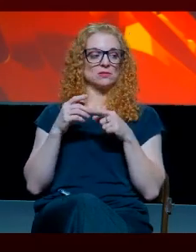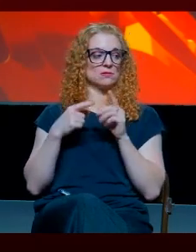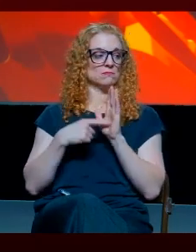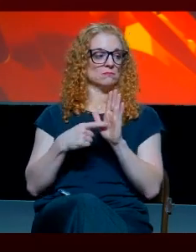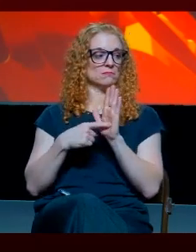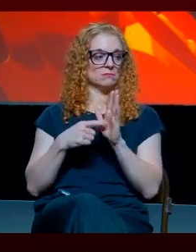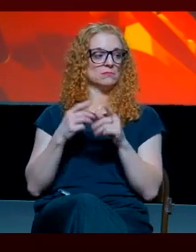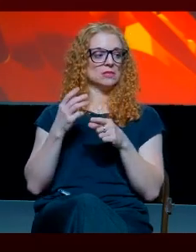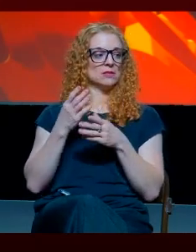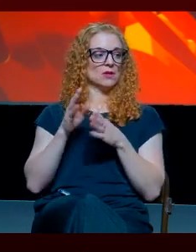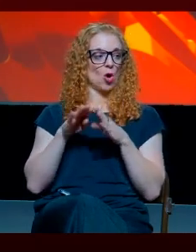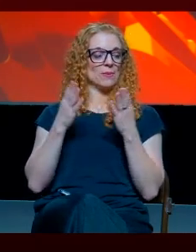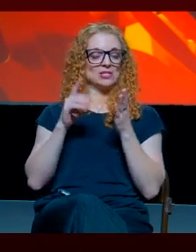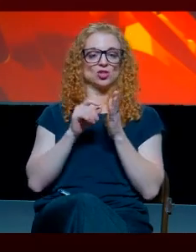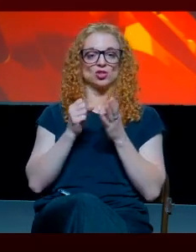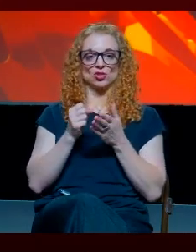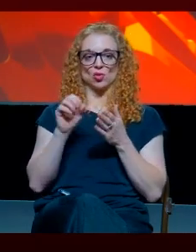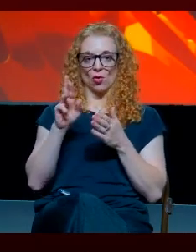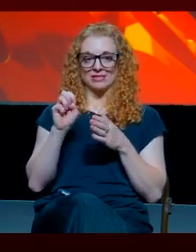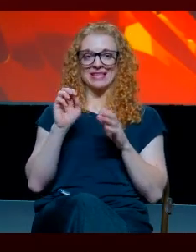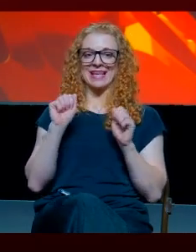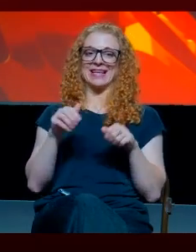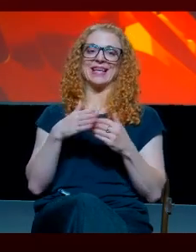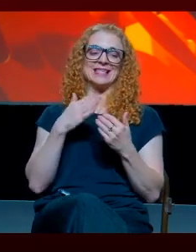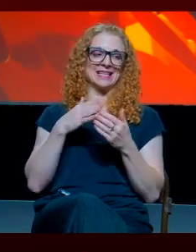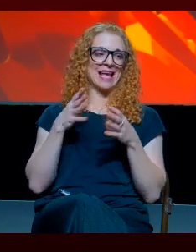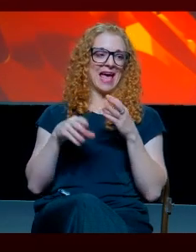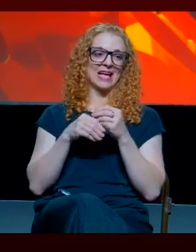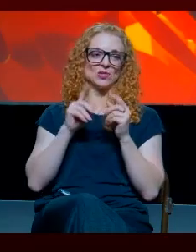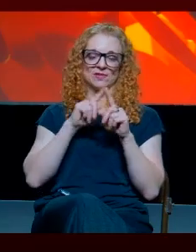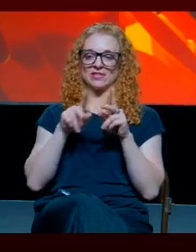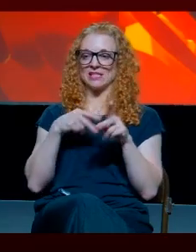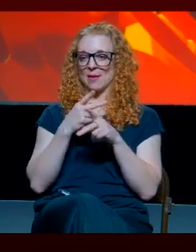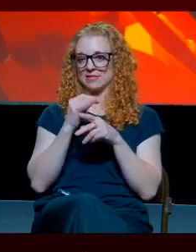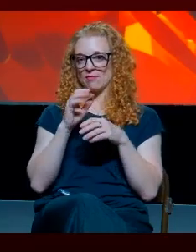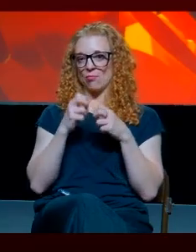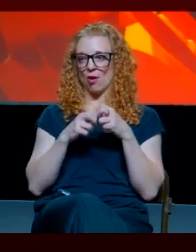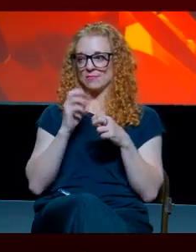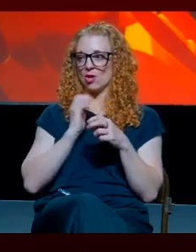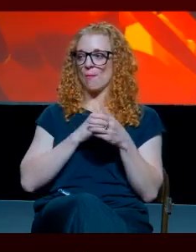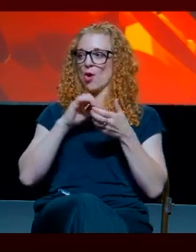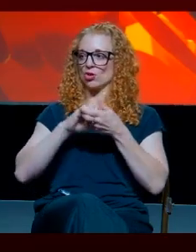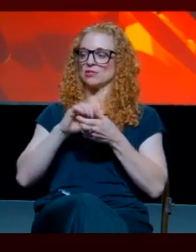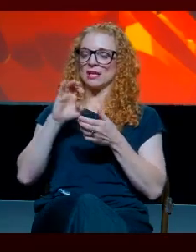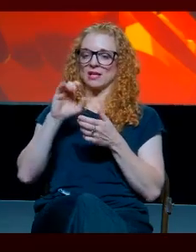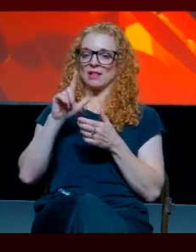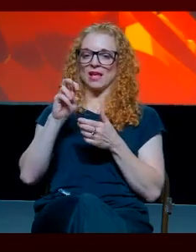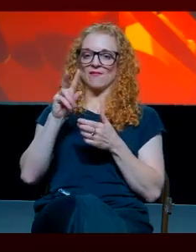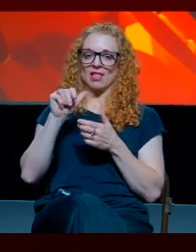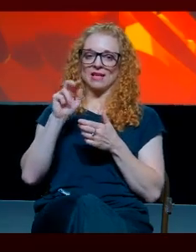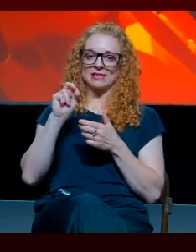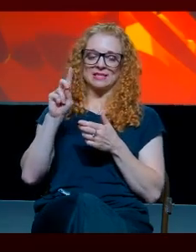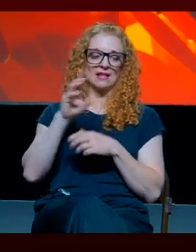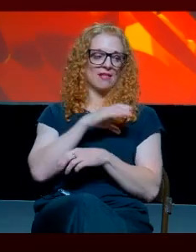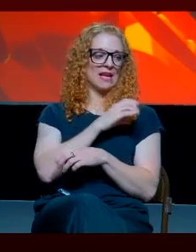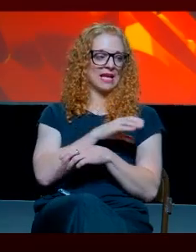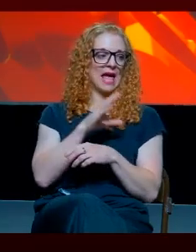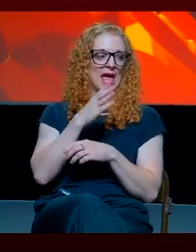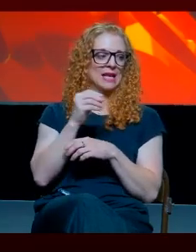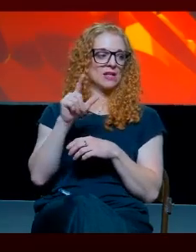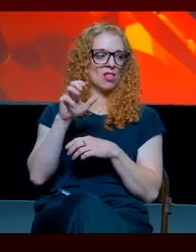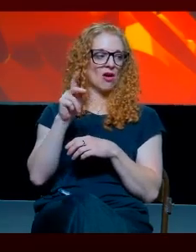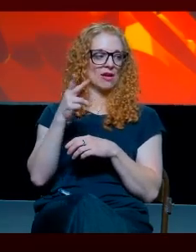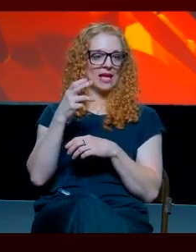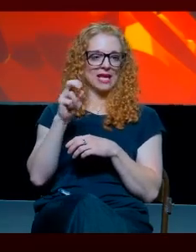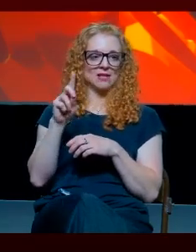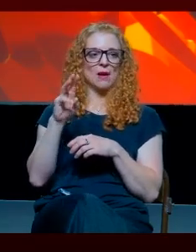source, can easily be added to different types of problems. And our partners at Cleveland Clinic, Lockheed Martin have looked at